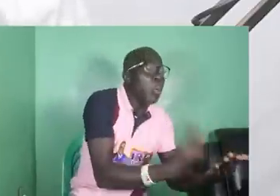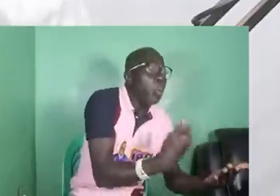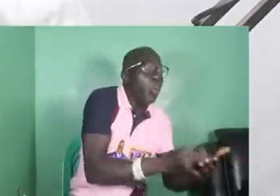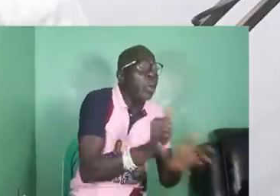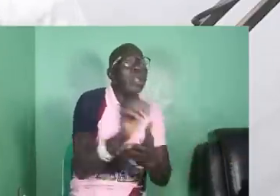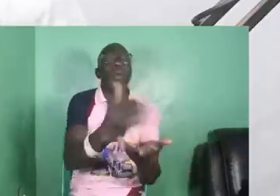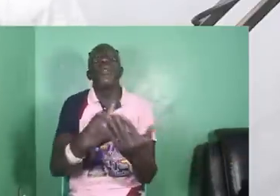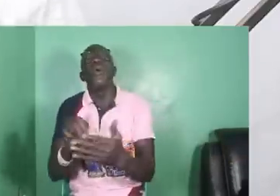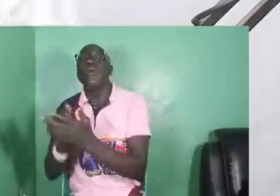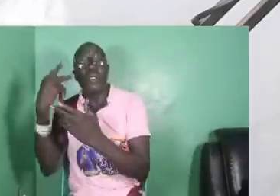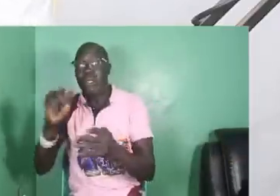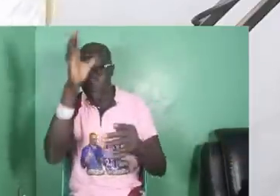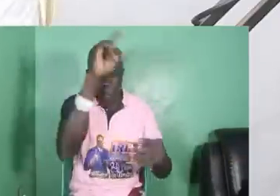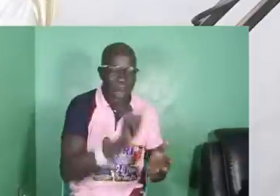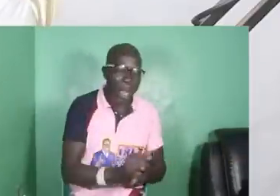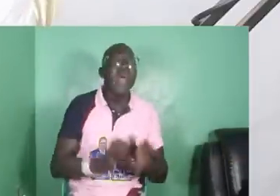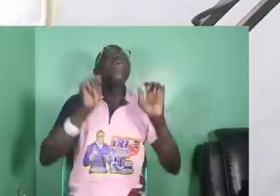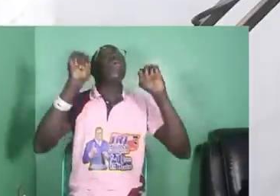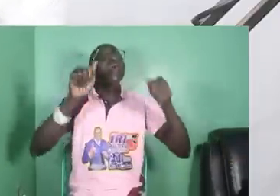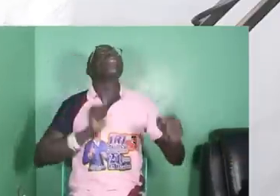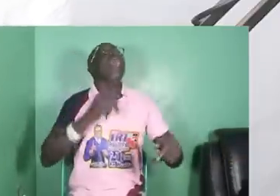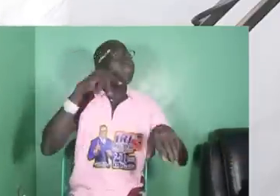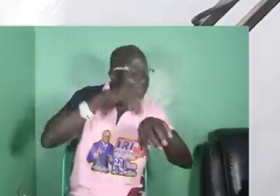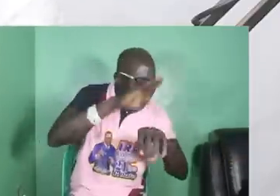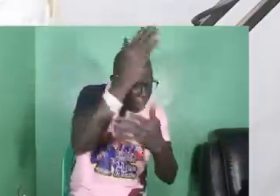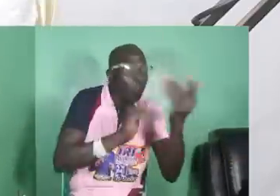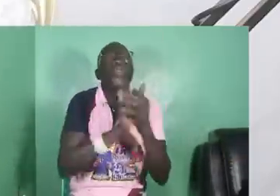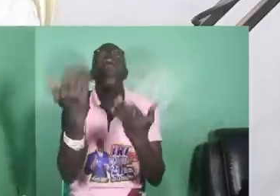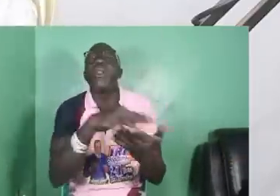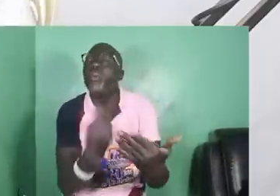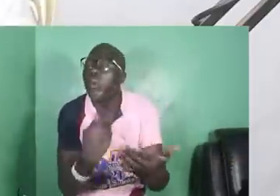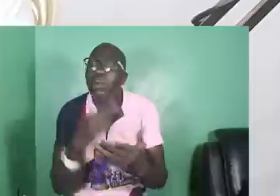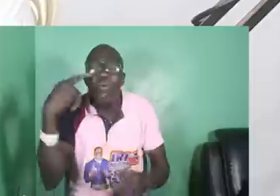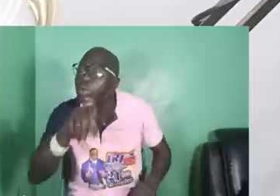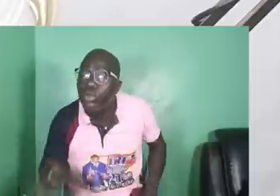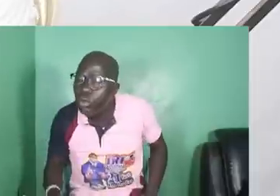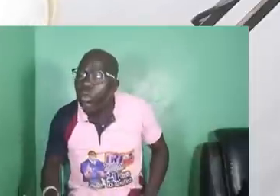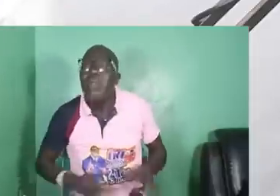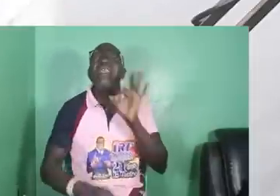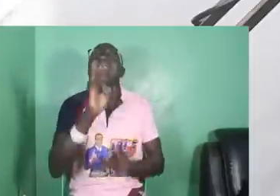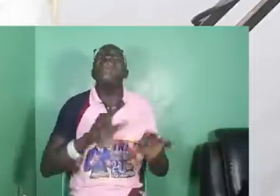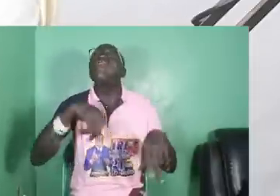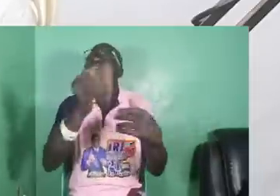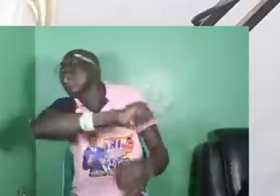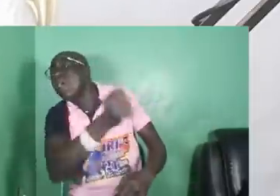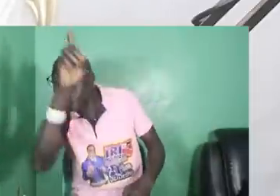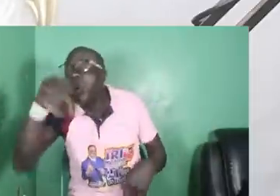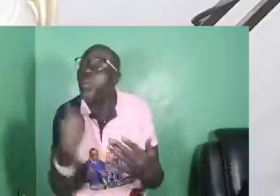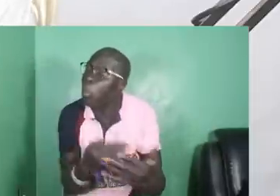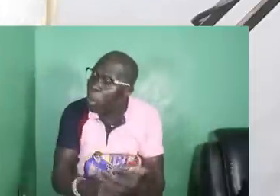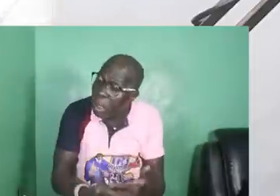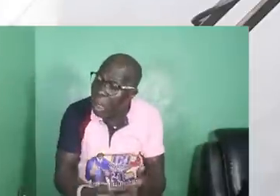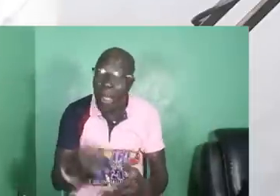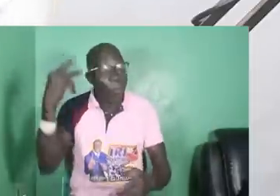them to give them money that they will see Baba. Did I send anybody to collect money from you? No, Baba, I can't go. If you give money to